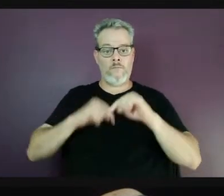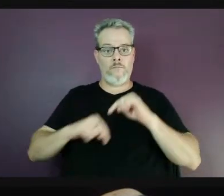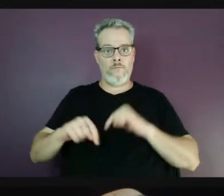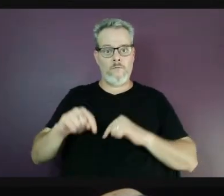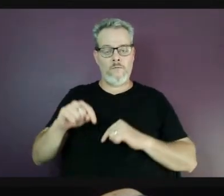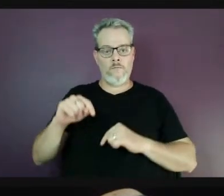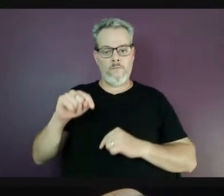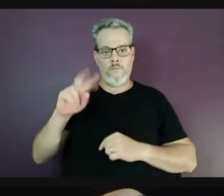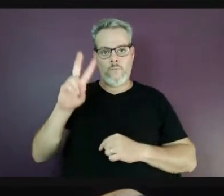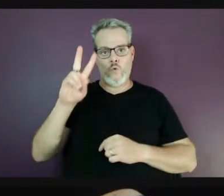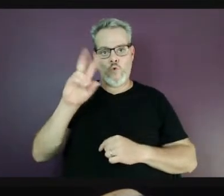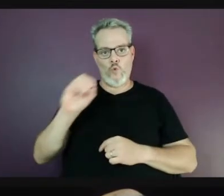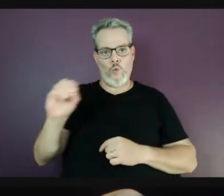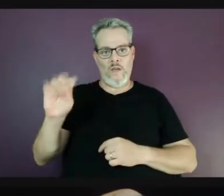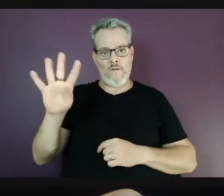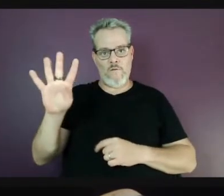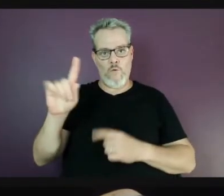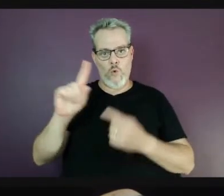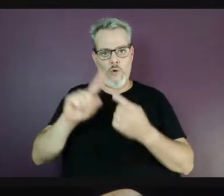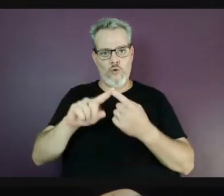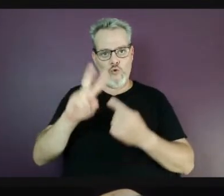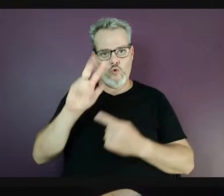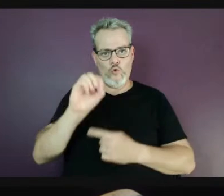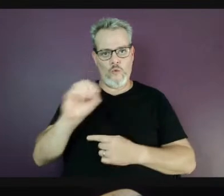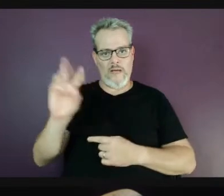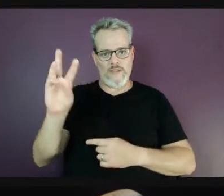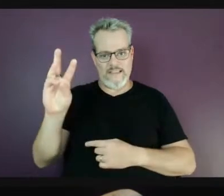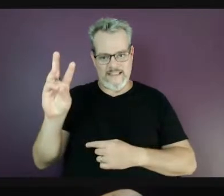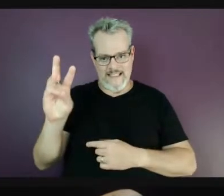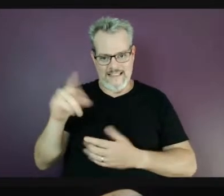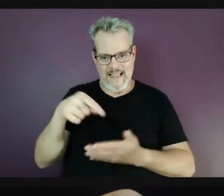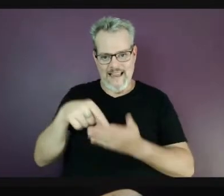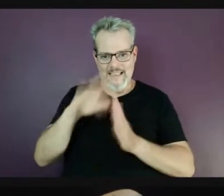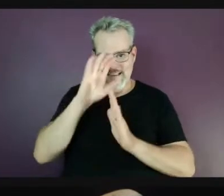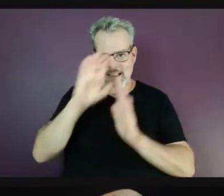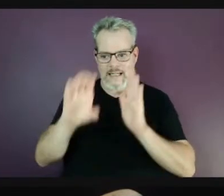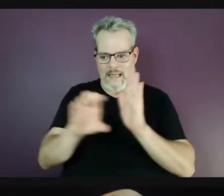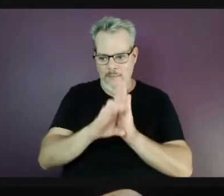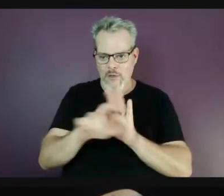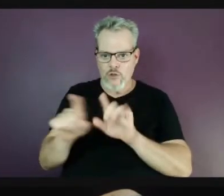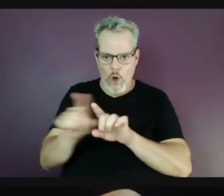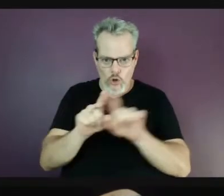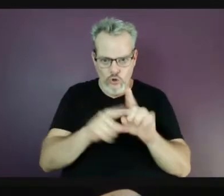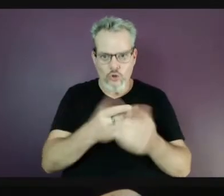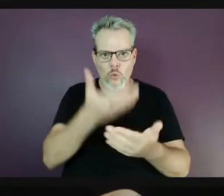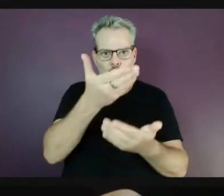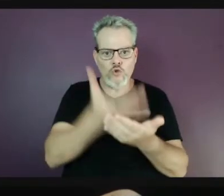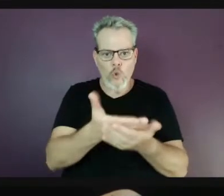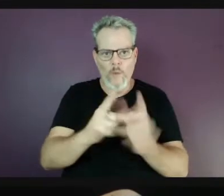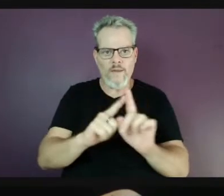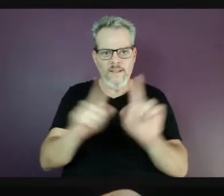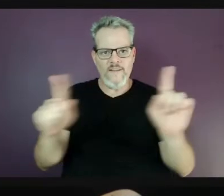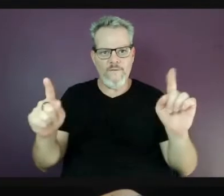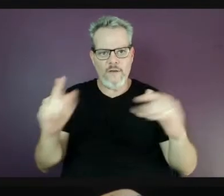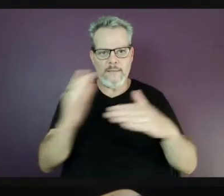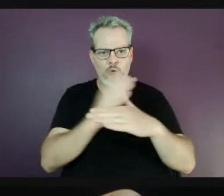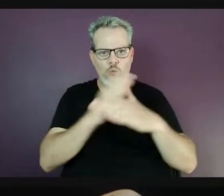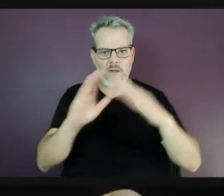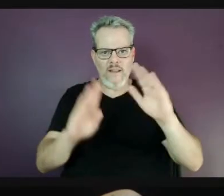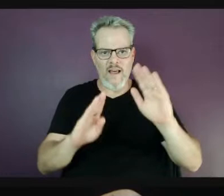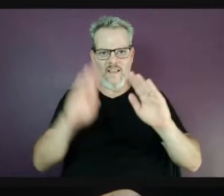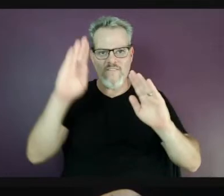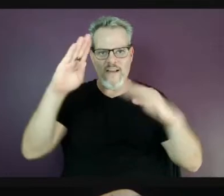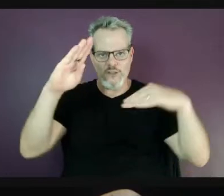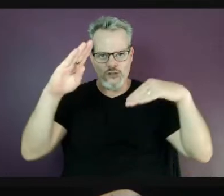through 2006. This is an image also showing difference in elevation from satellite,